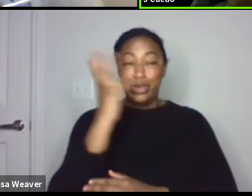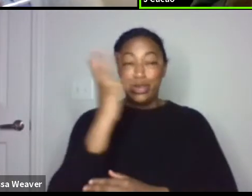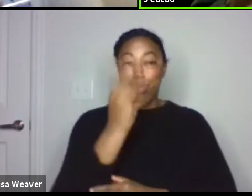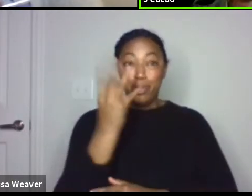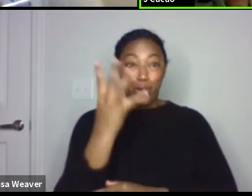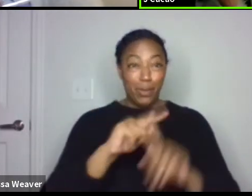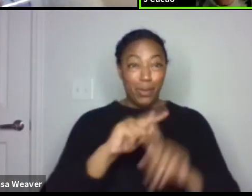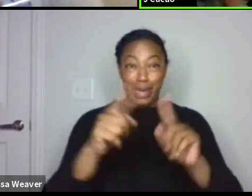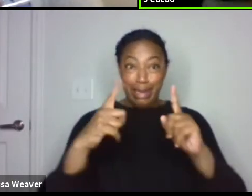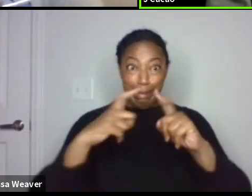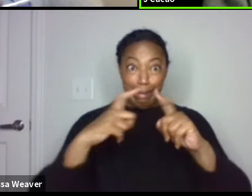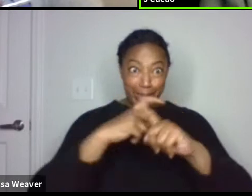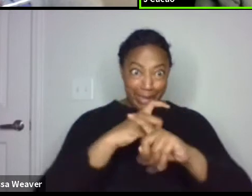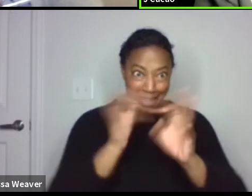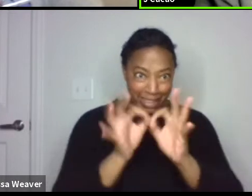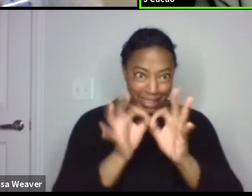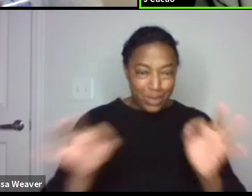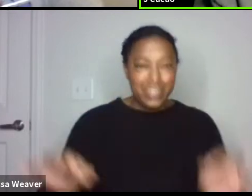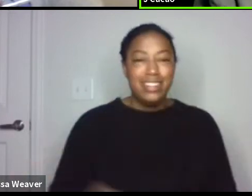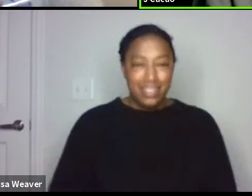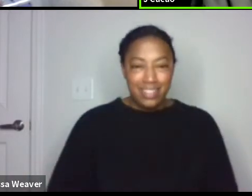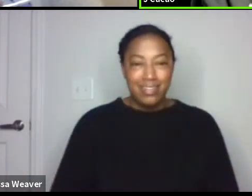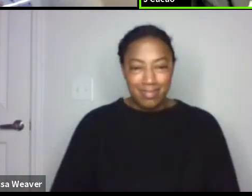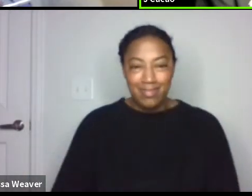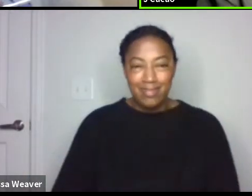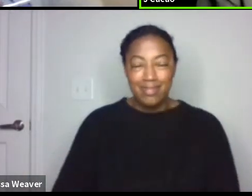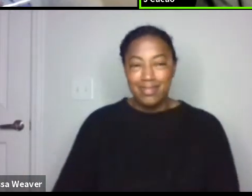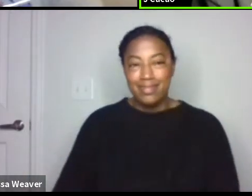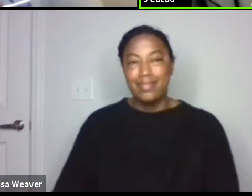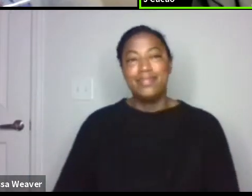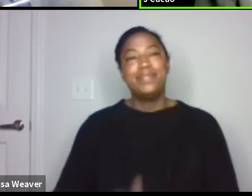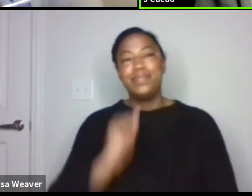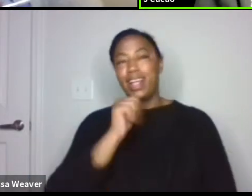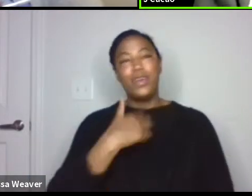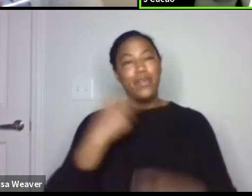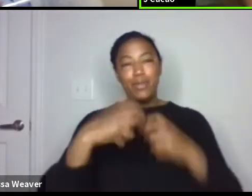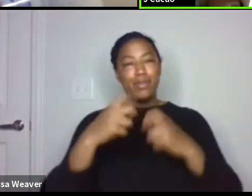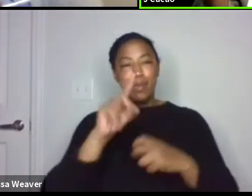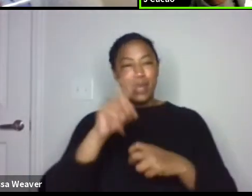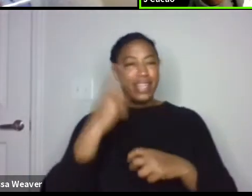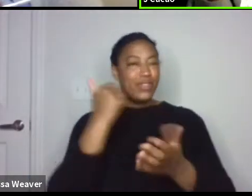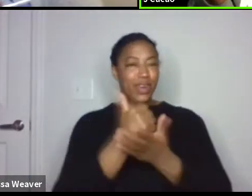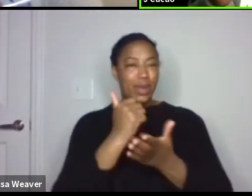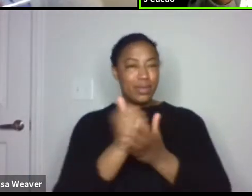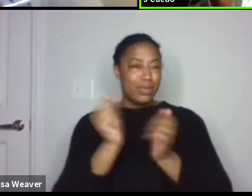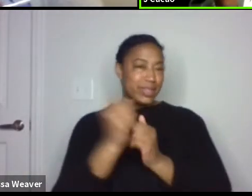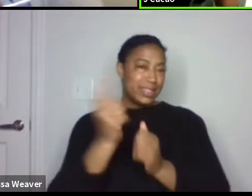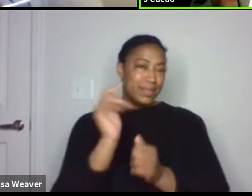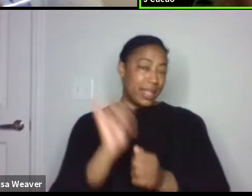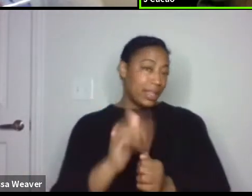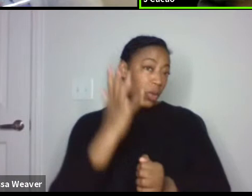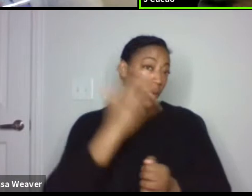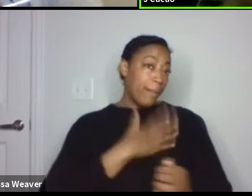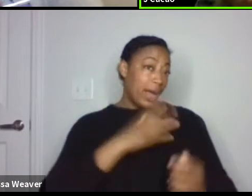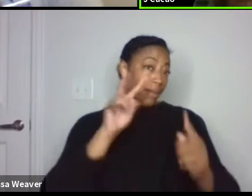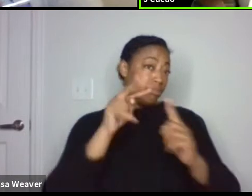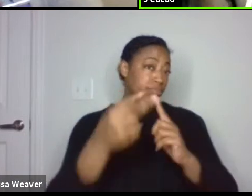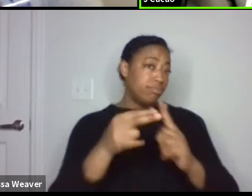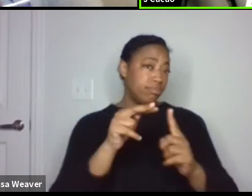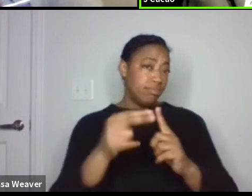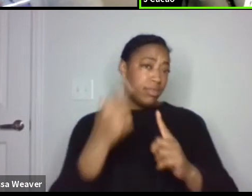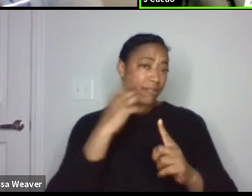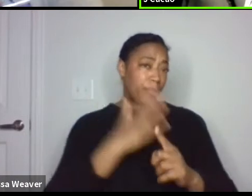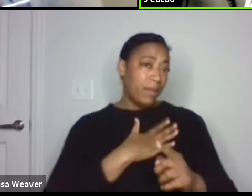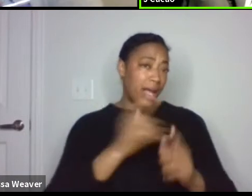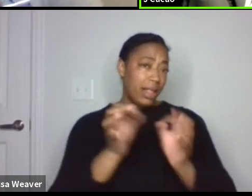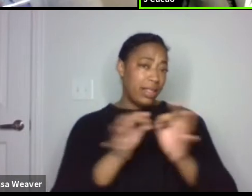language. You know what I'm saying? So, you know, I don't have a problem asking for help or something like this, because my view in terms of my language acquisition and what I